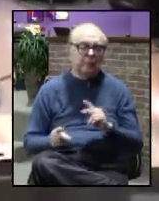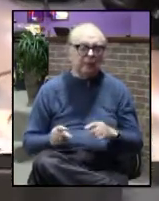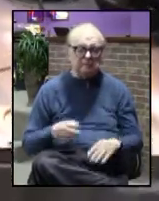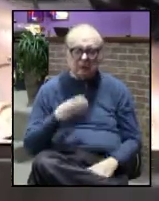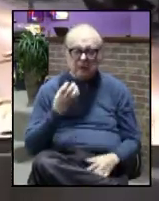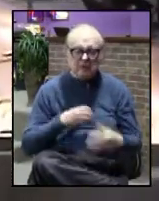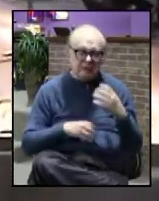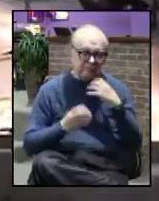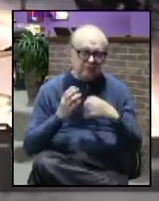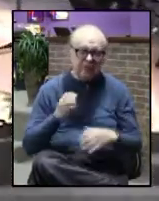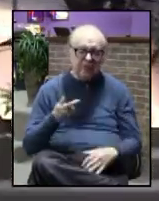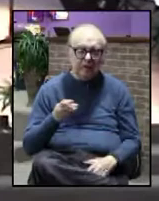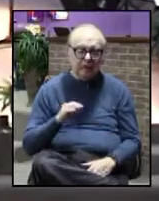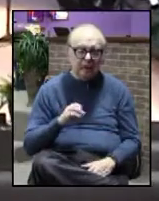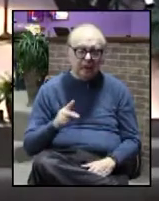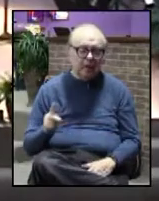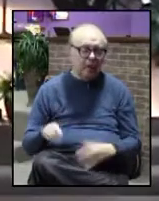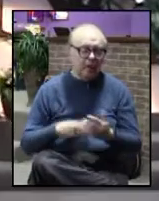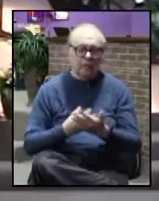over the place.